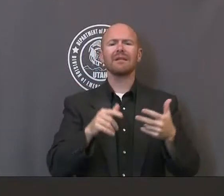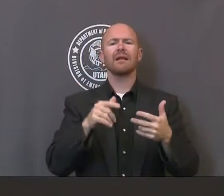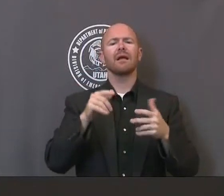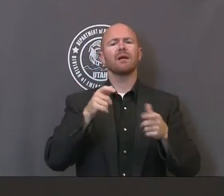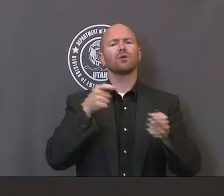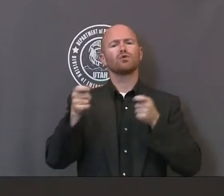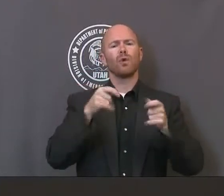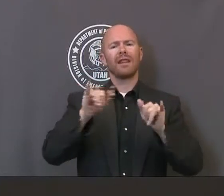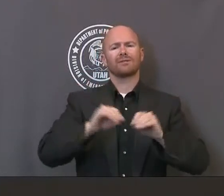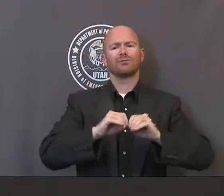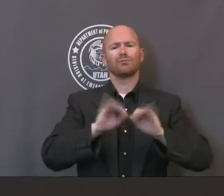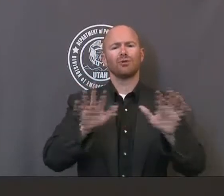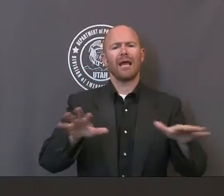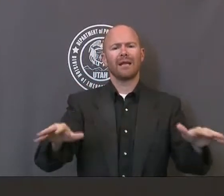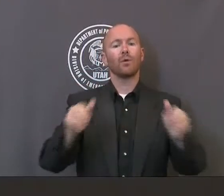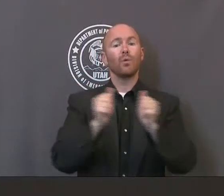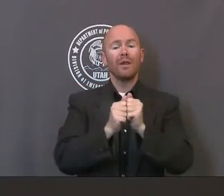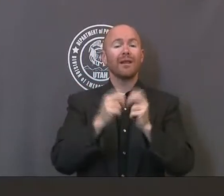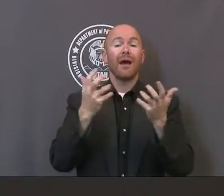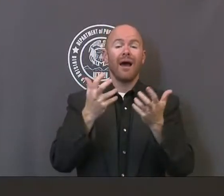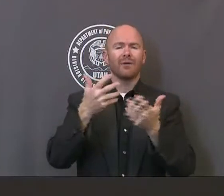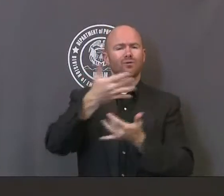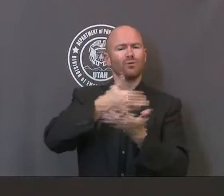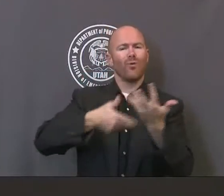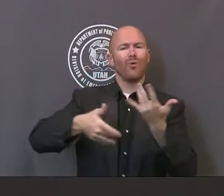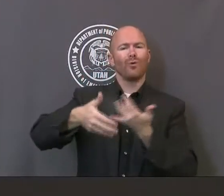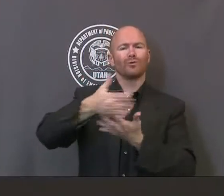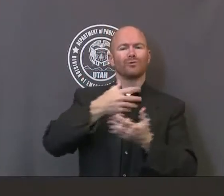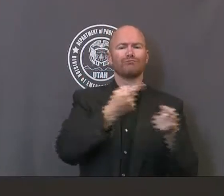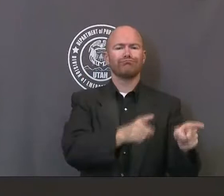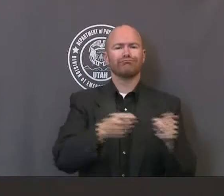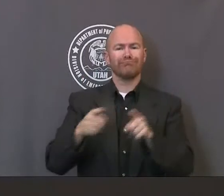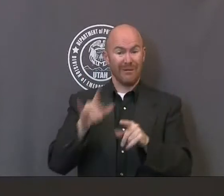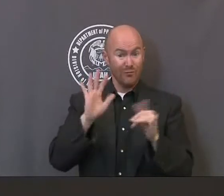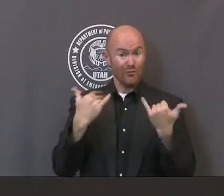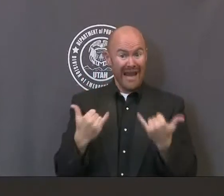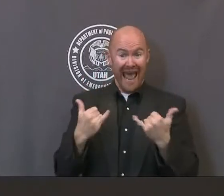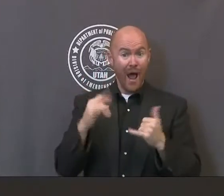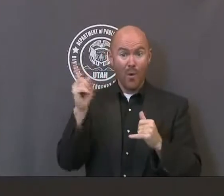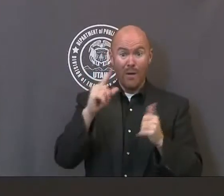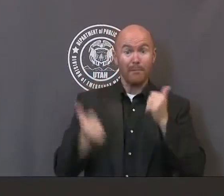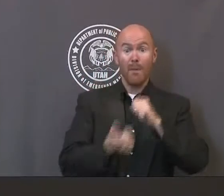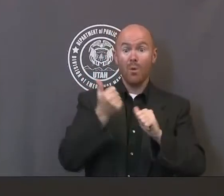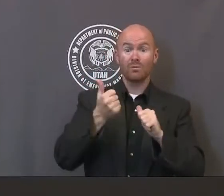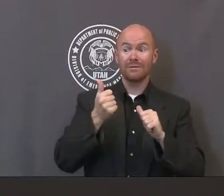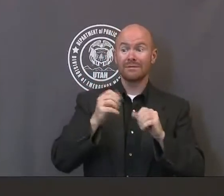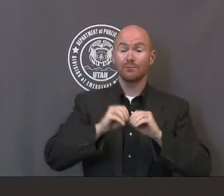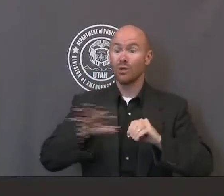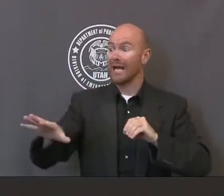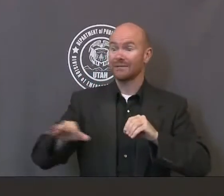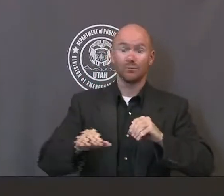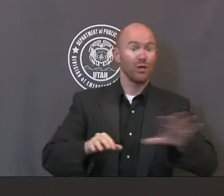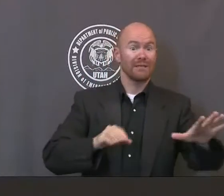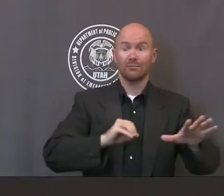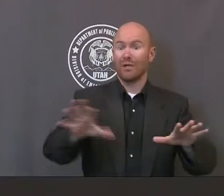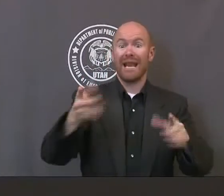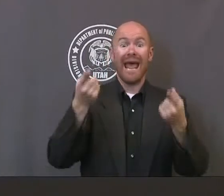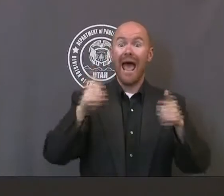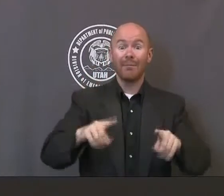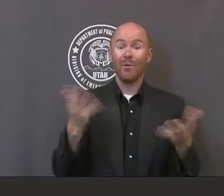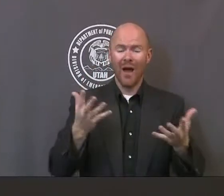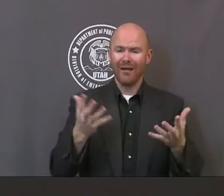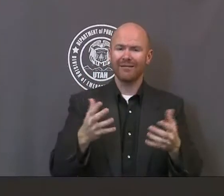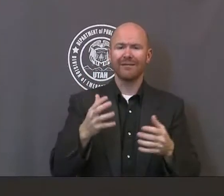gatherings. I would tell you that this is a very large problem in our state. And a casual social gathering refers to